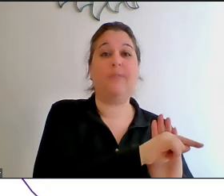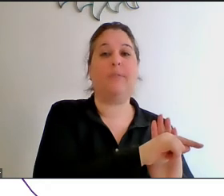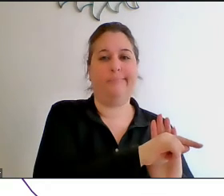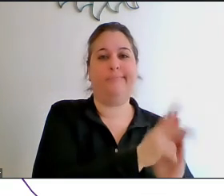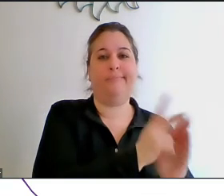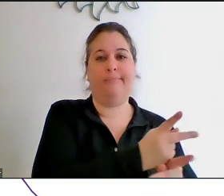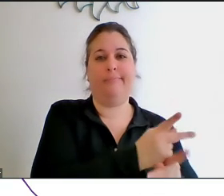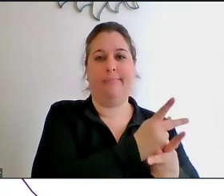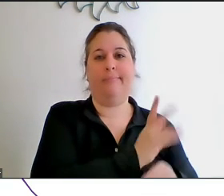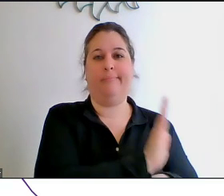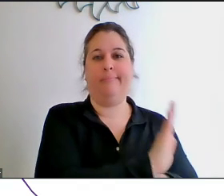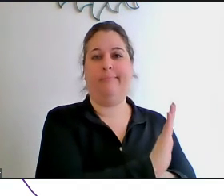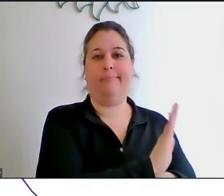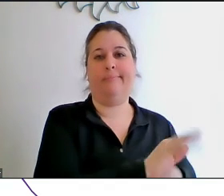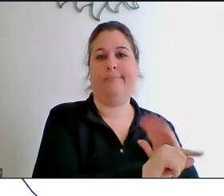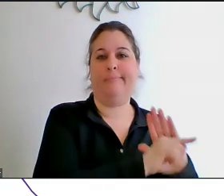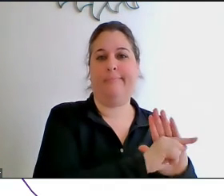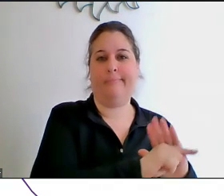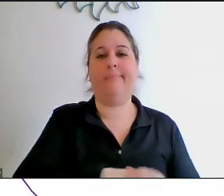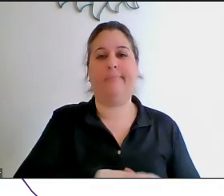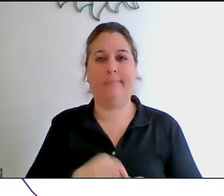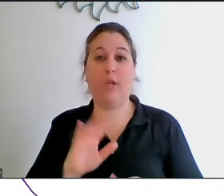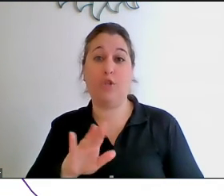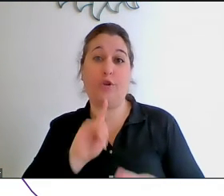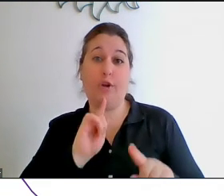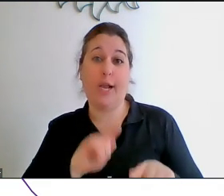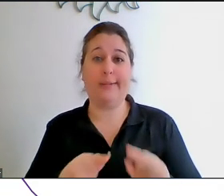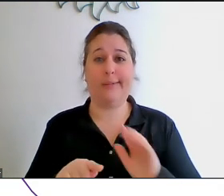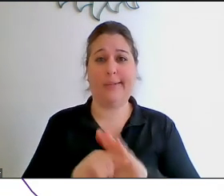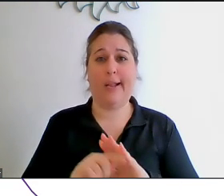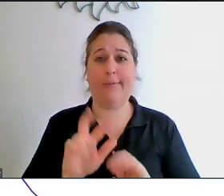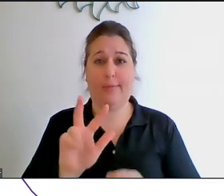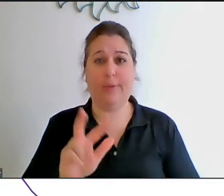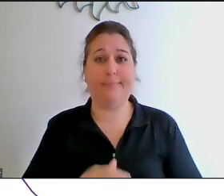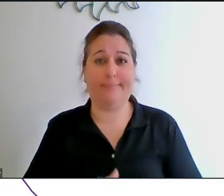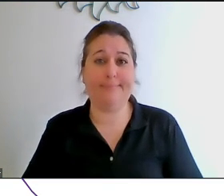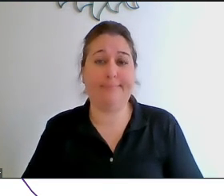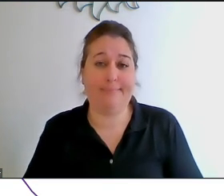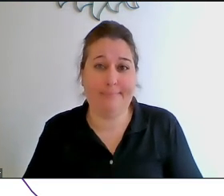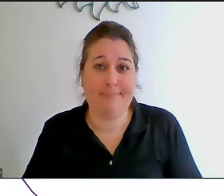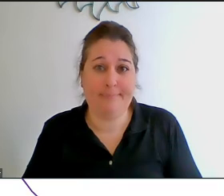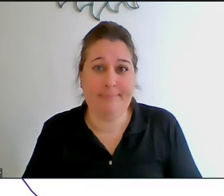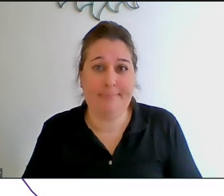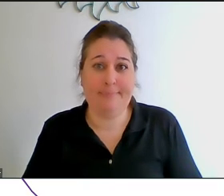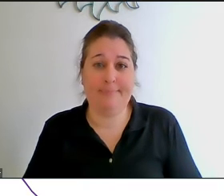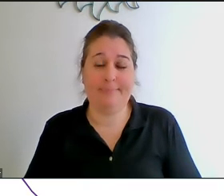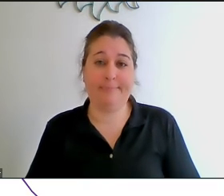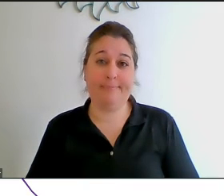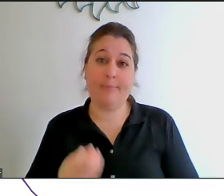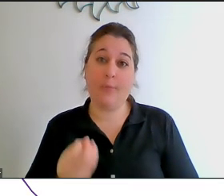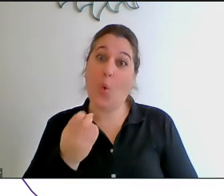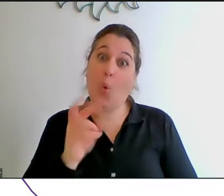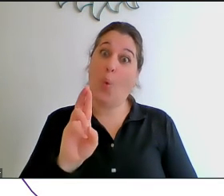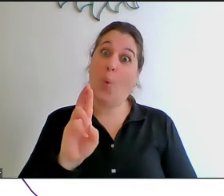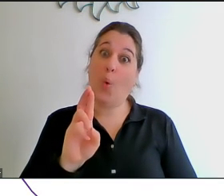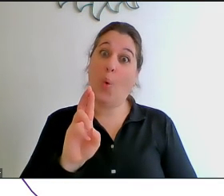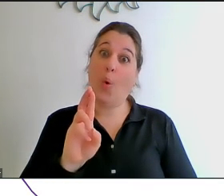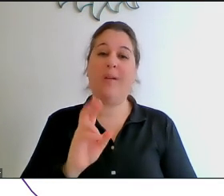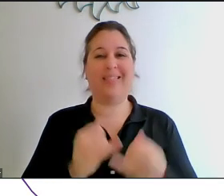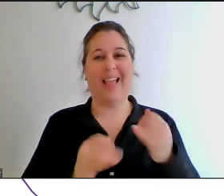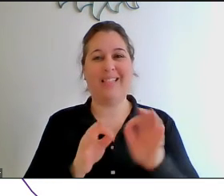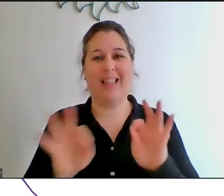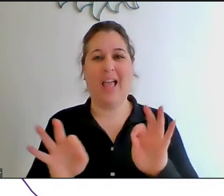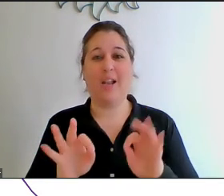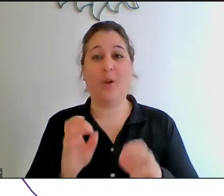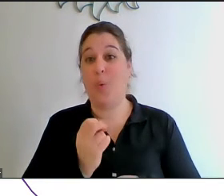the sign of that number, negative. So -3. Okay, so -3. And then it